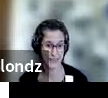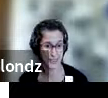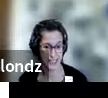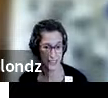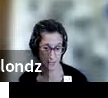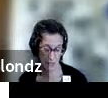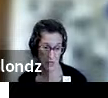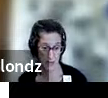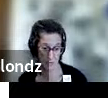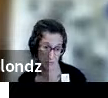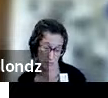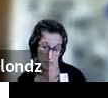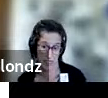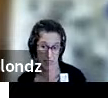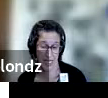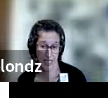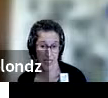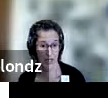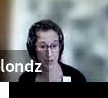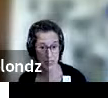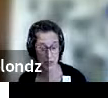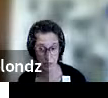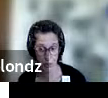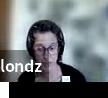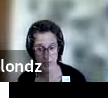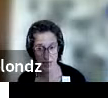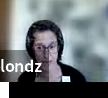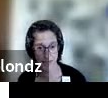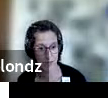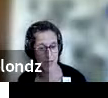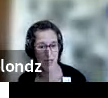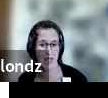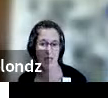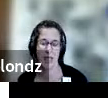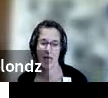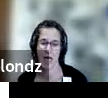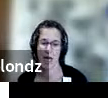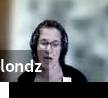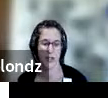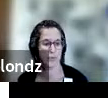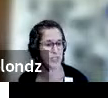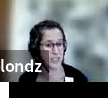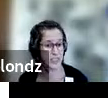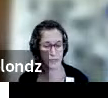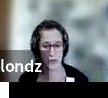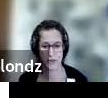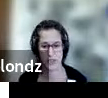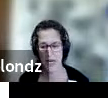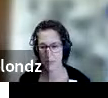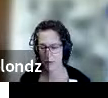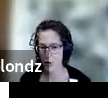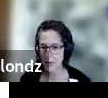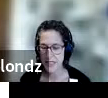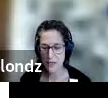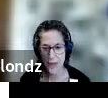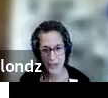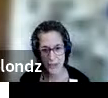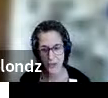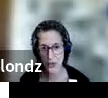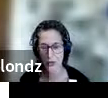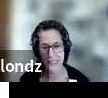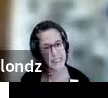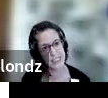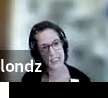client finds this daily occupation important to them. Occupations influenced by